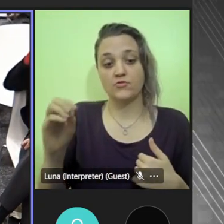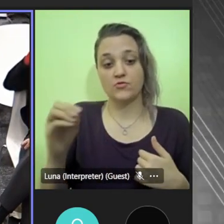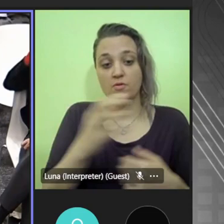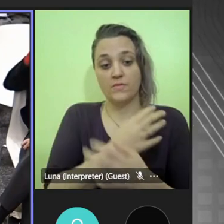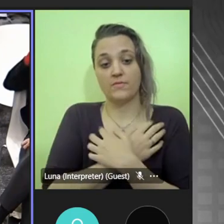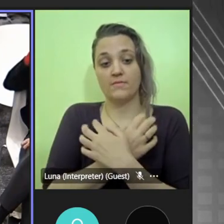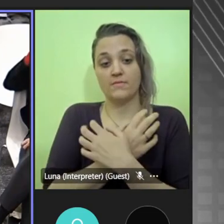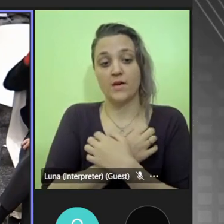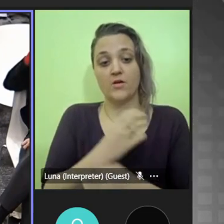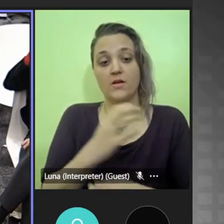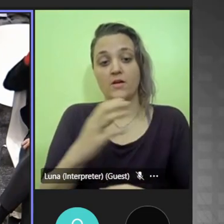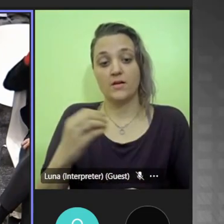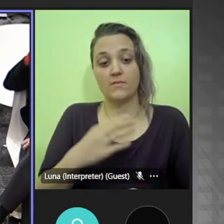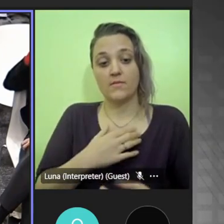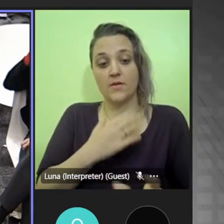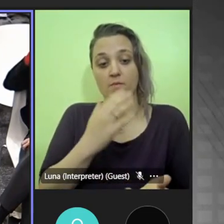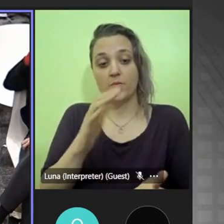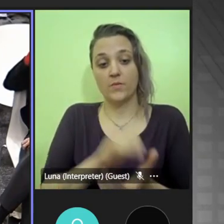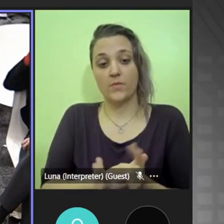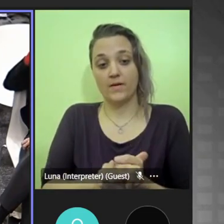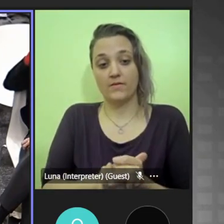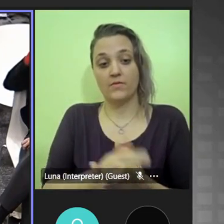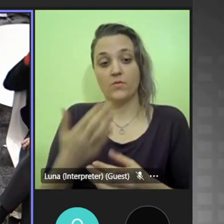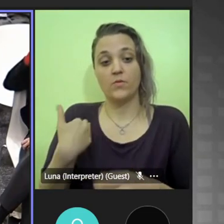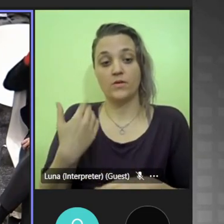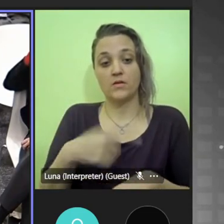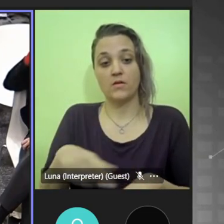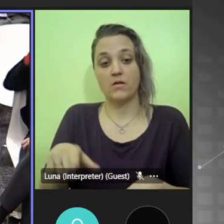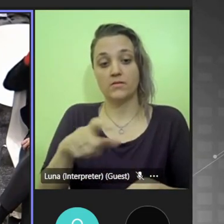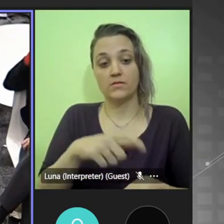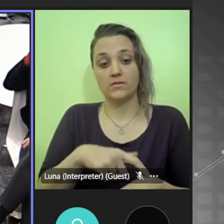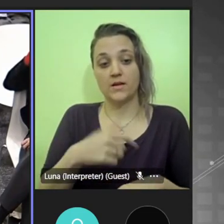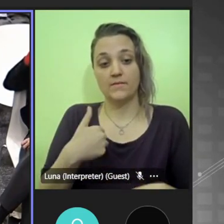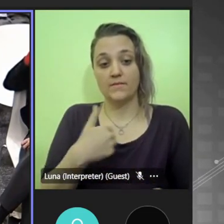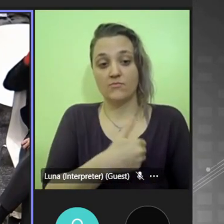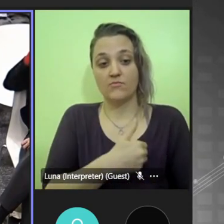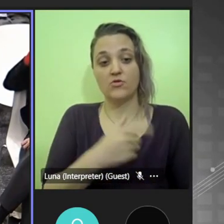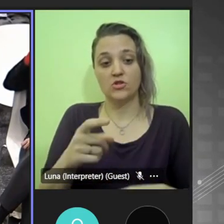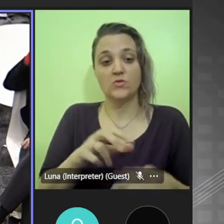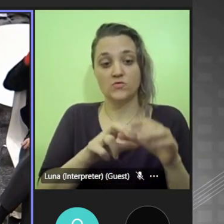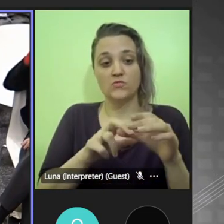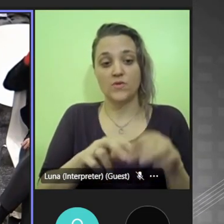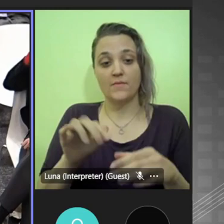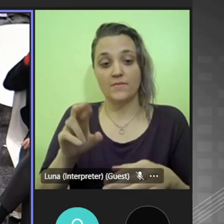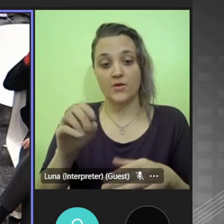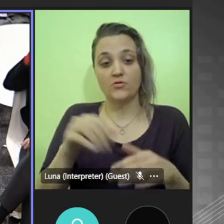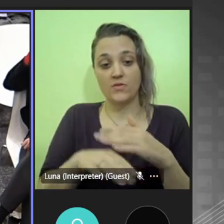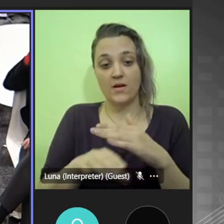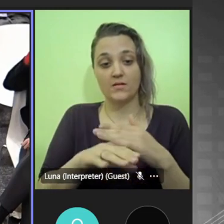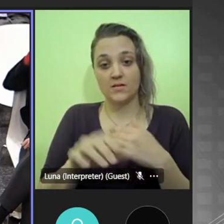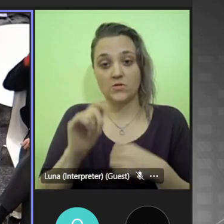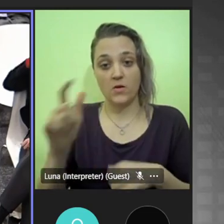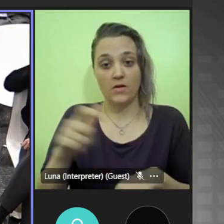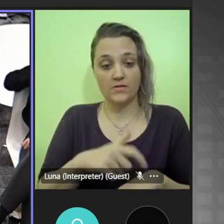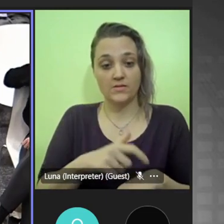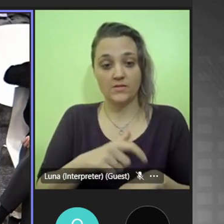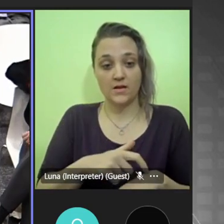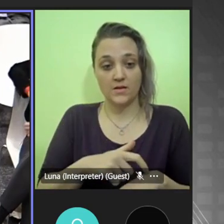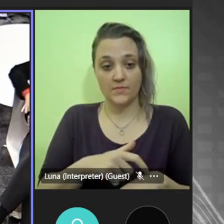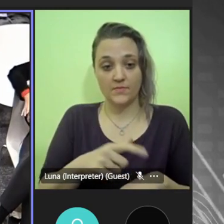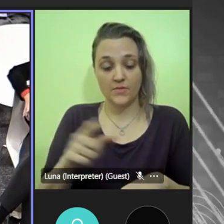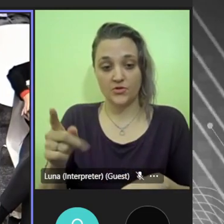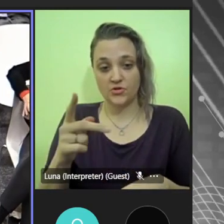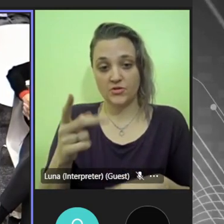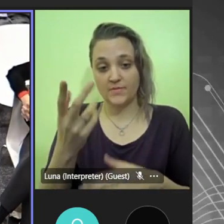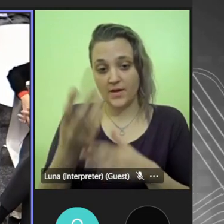Metro bear. And my wife was a long-time member. She would ride, use Metro Access all the